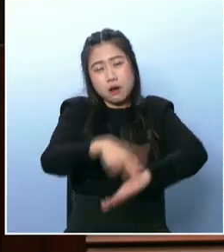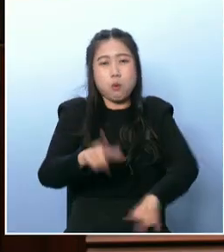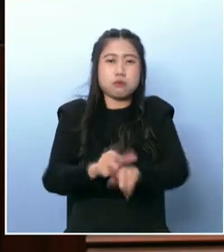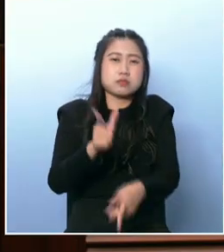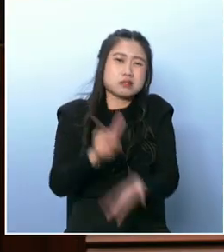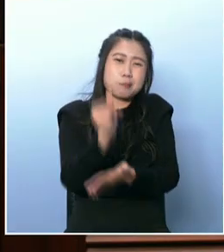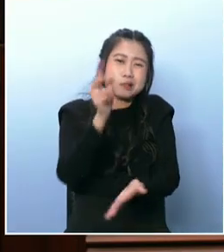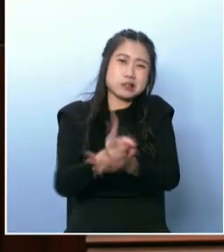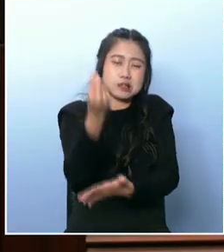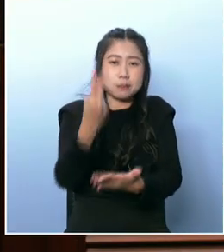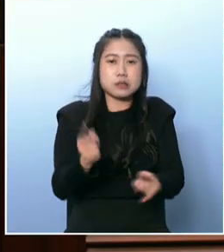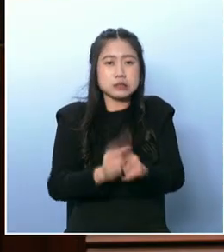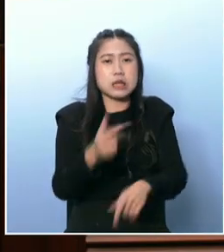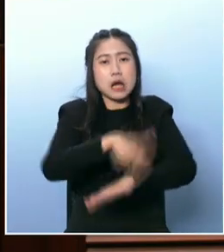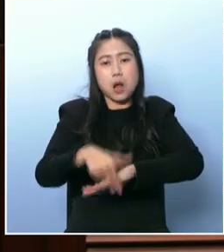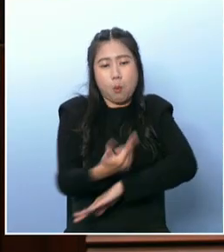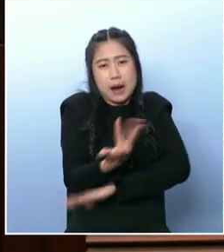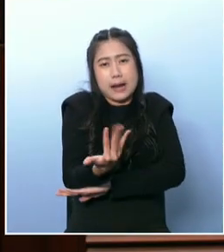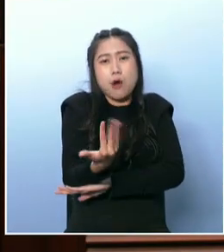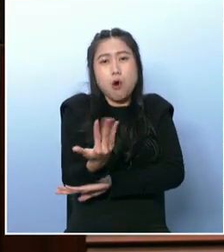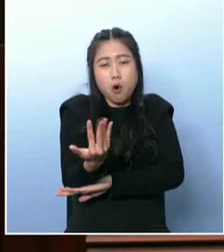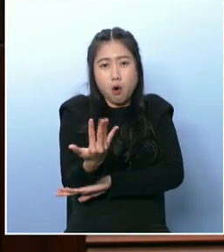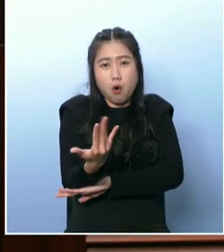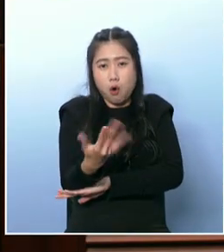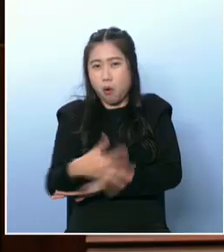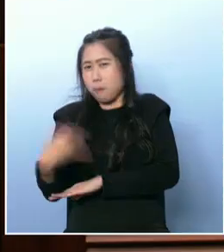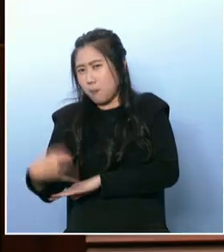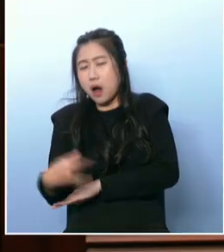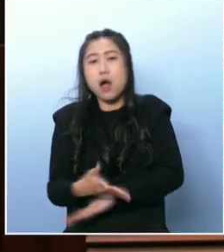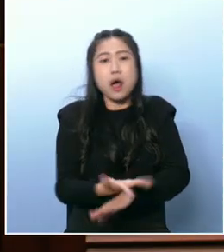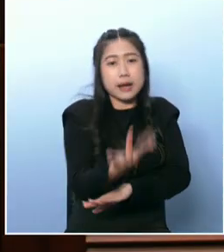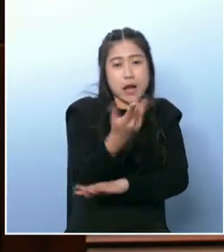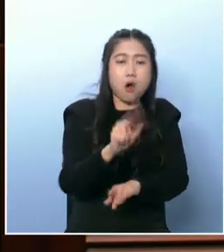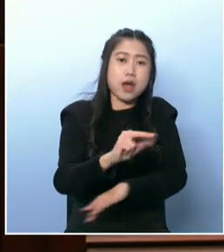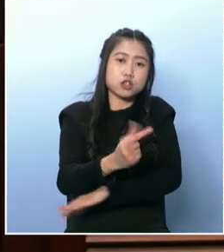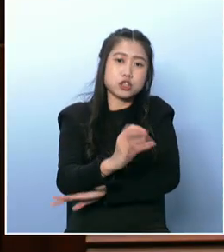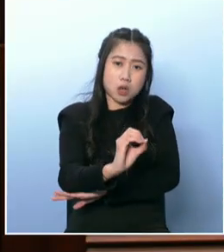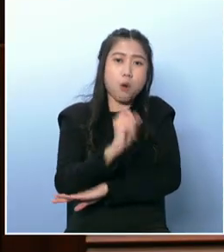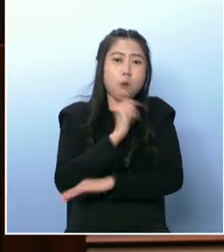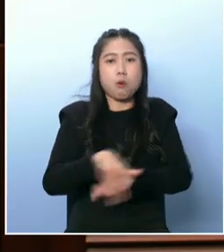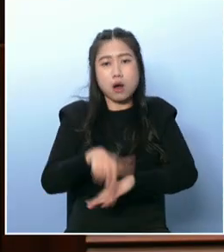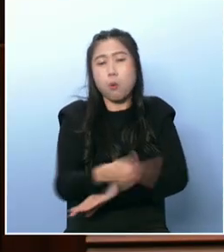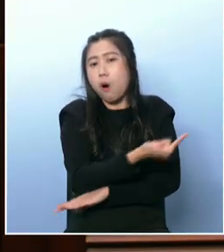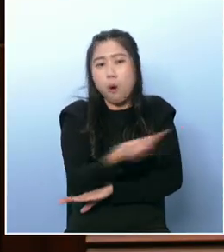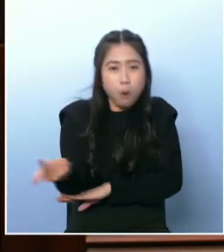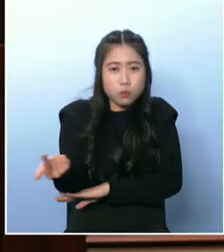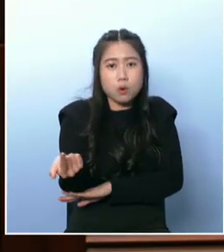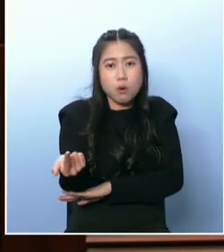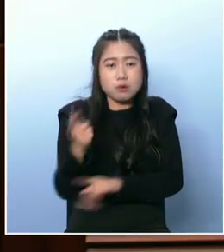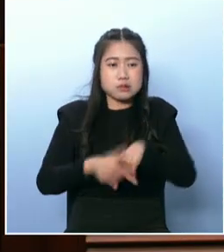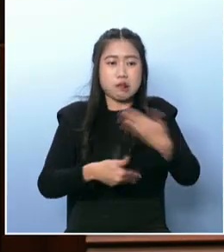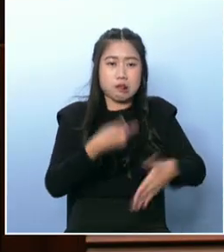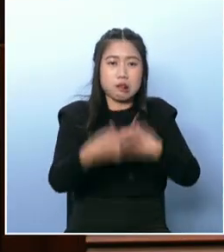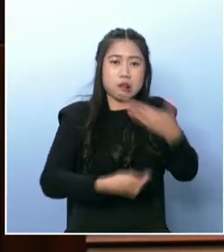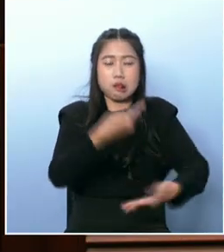scheme, it has been in place for some 20 years, and you only have a few number of projects under that. That means the NGOs make use of